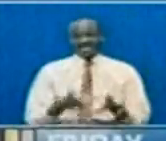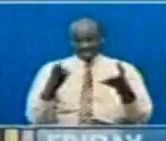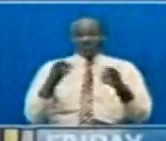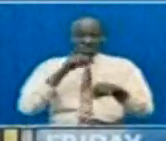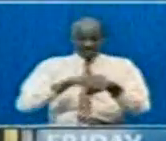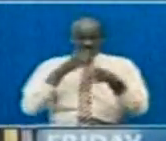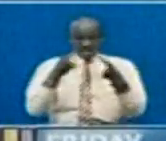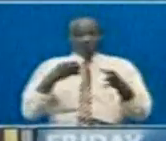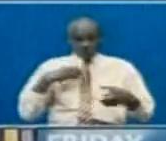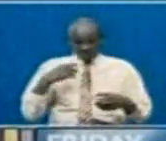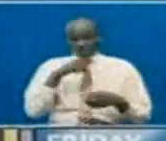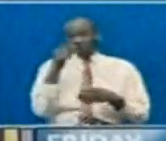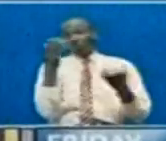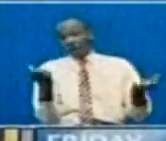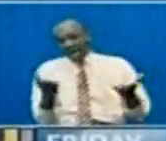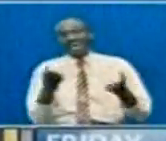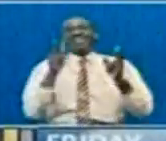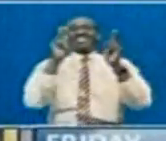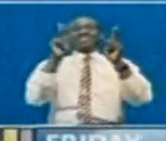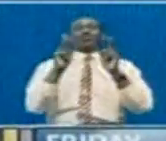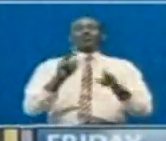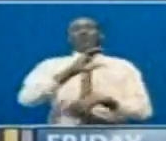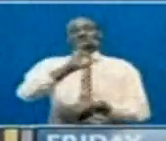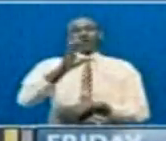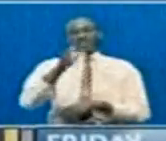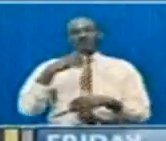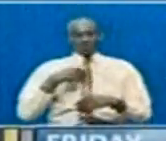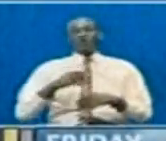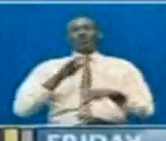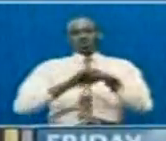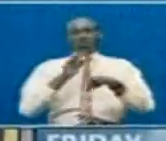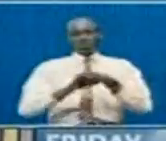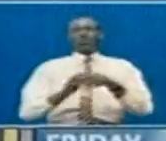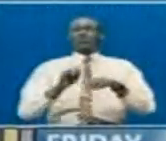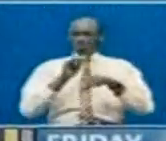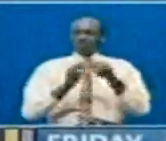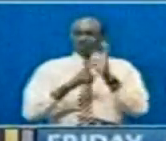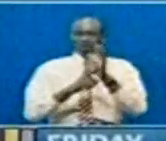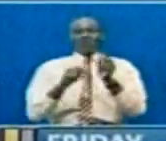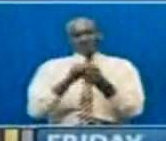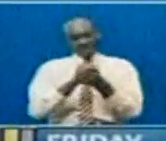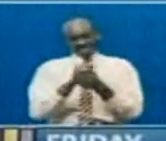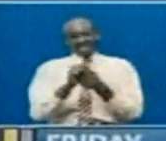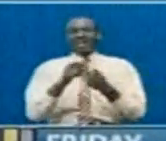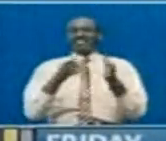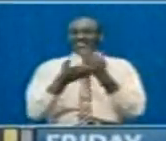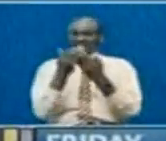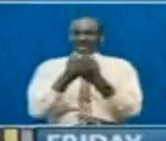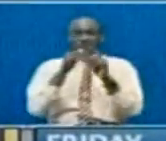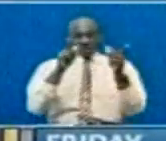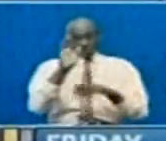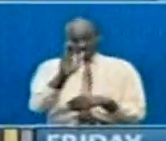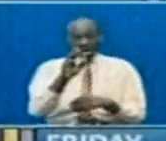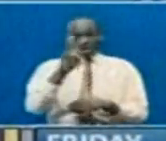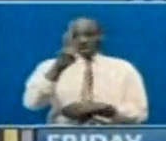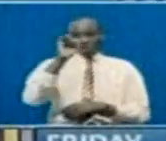it's that time that we cross over to Kisumu County for a Favorite here on Friday Briefing. Let's mind your language with none other than Wilis,